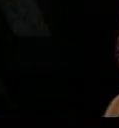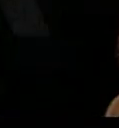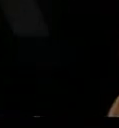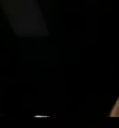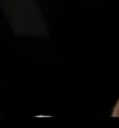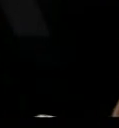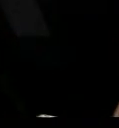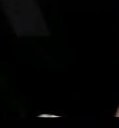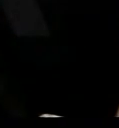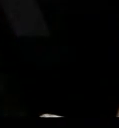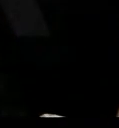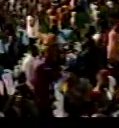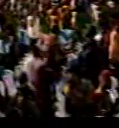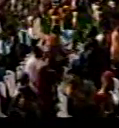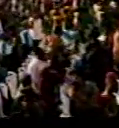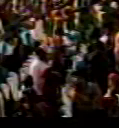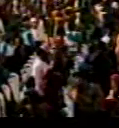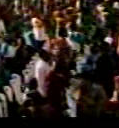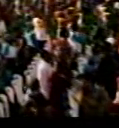Your time has come.